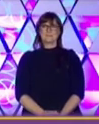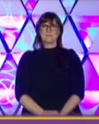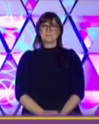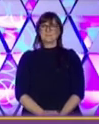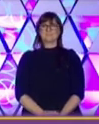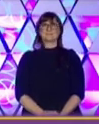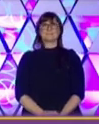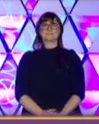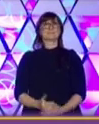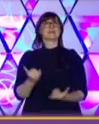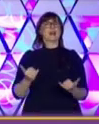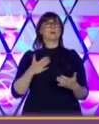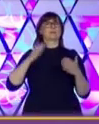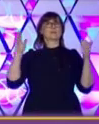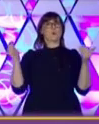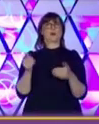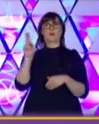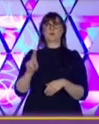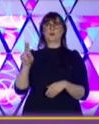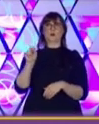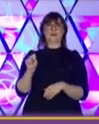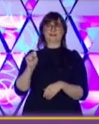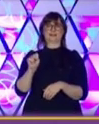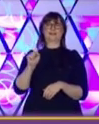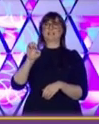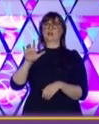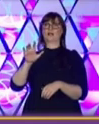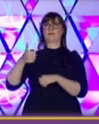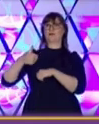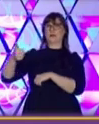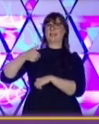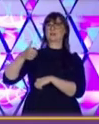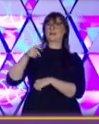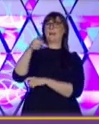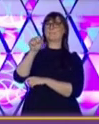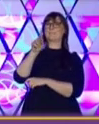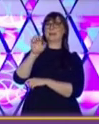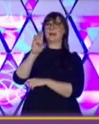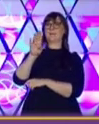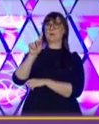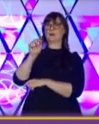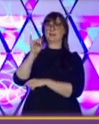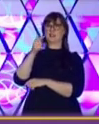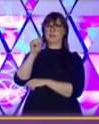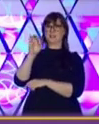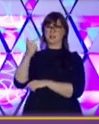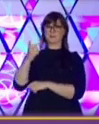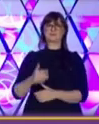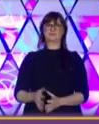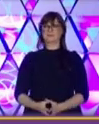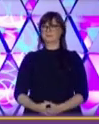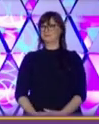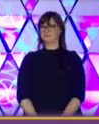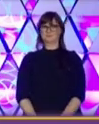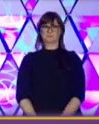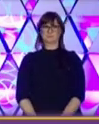Please welcome U.S. Secretary of Transportation, Pete Buttigieg.